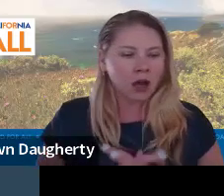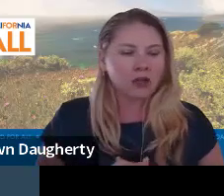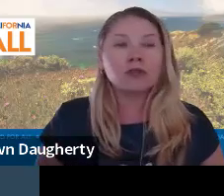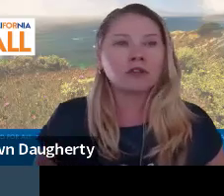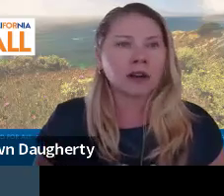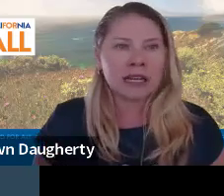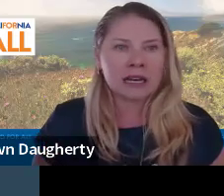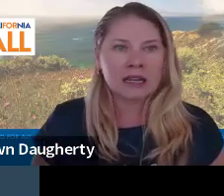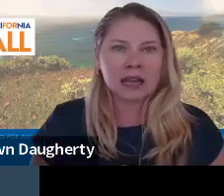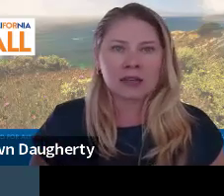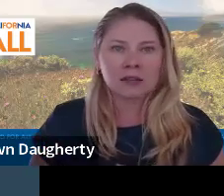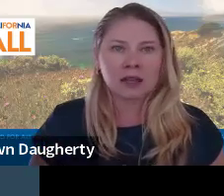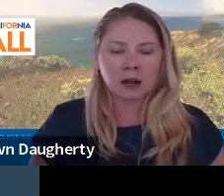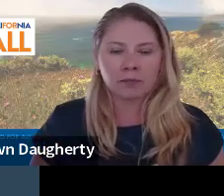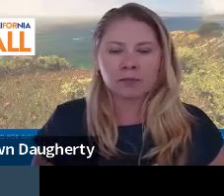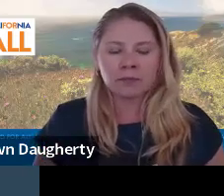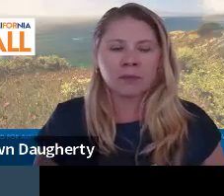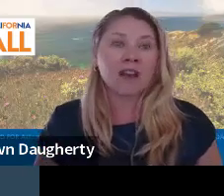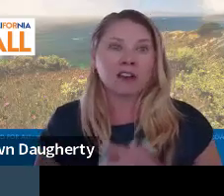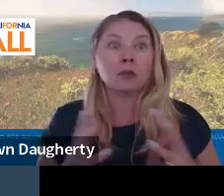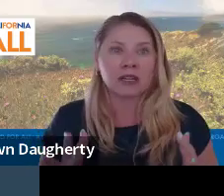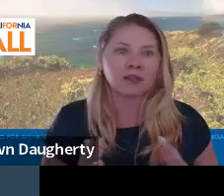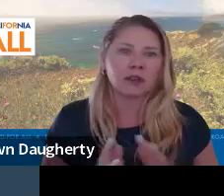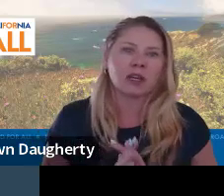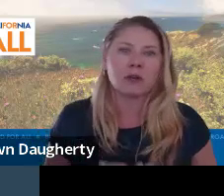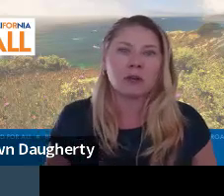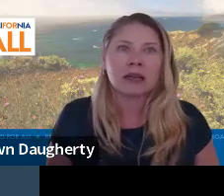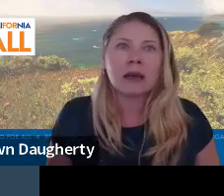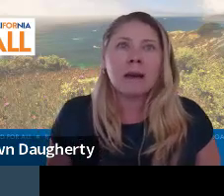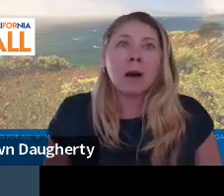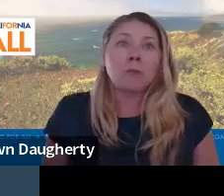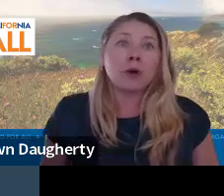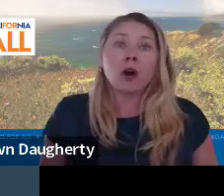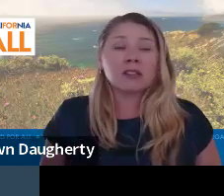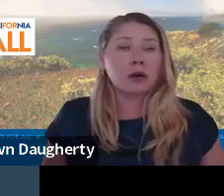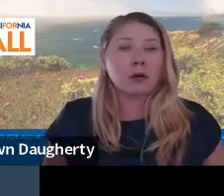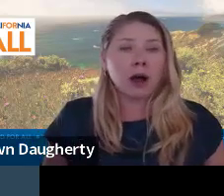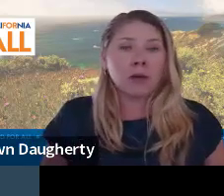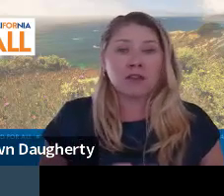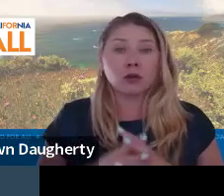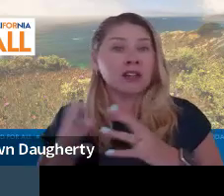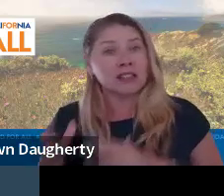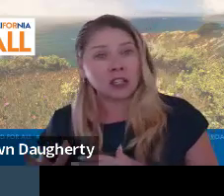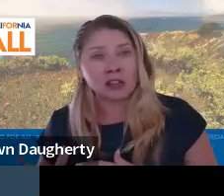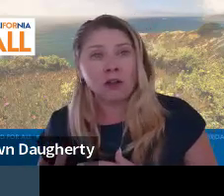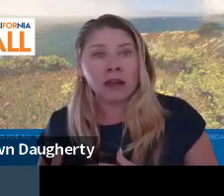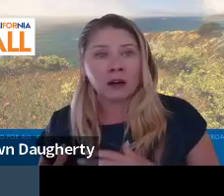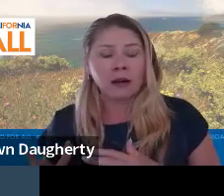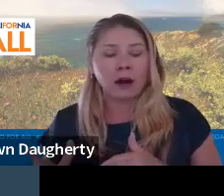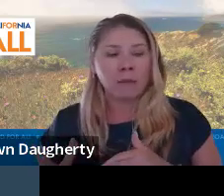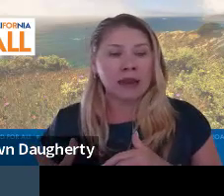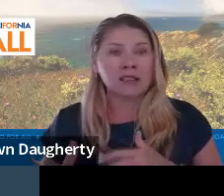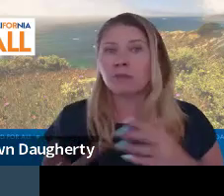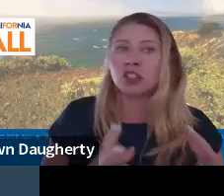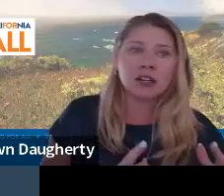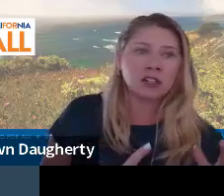more user-friendly it is and valuable it is for the community. But also, if your organization is on